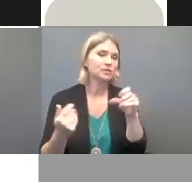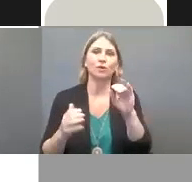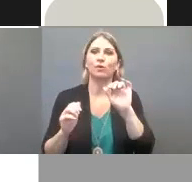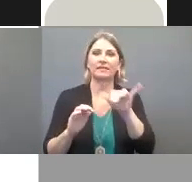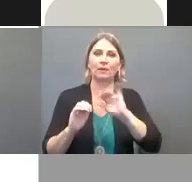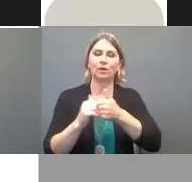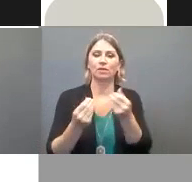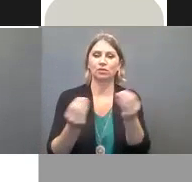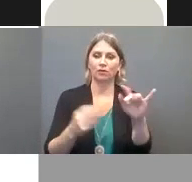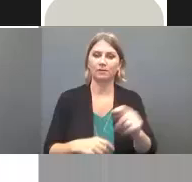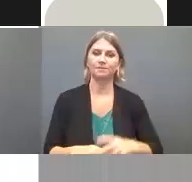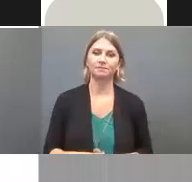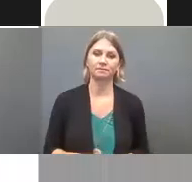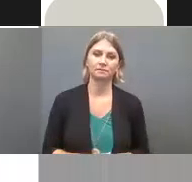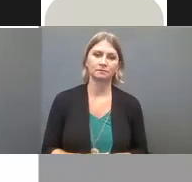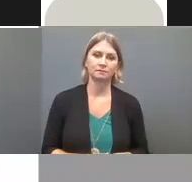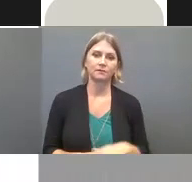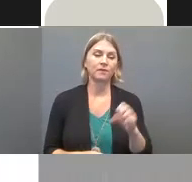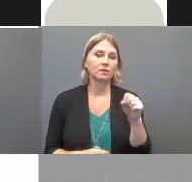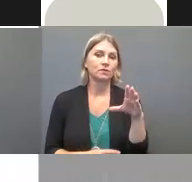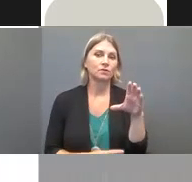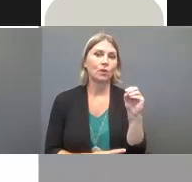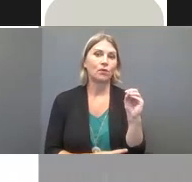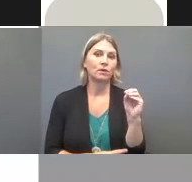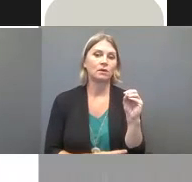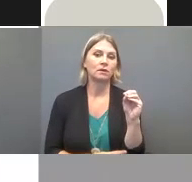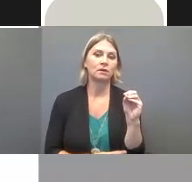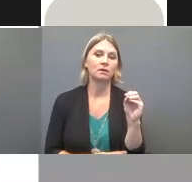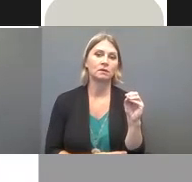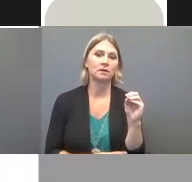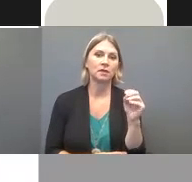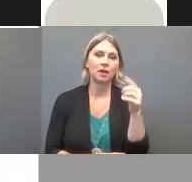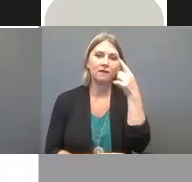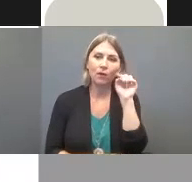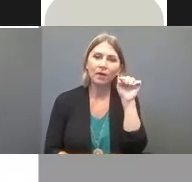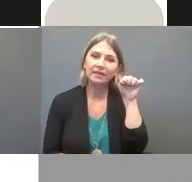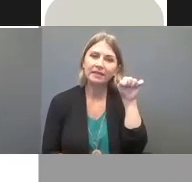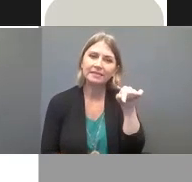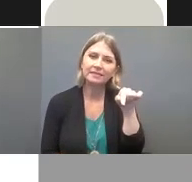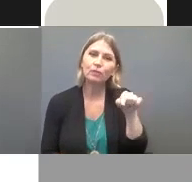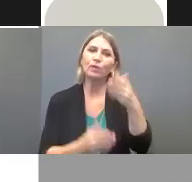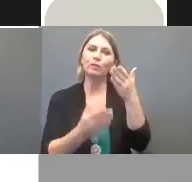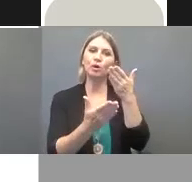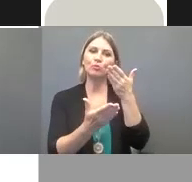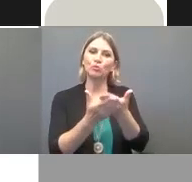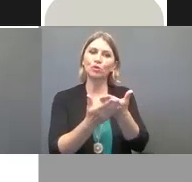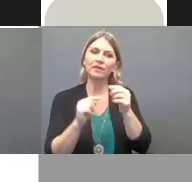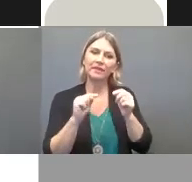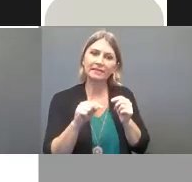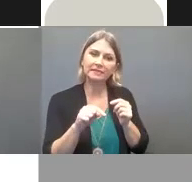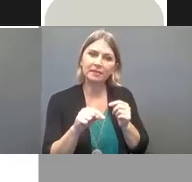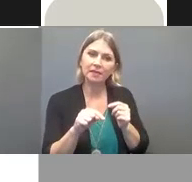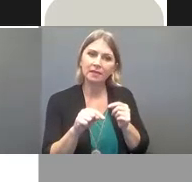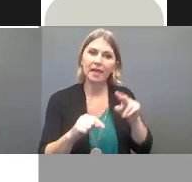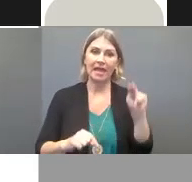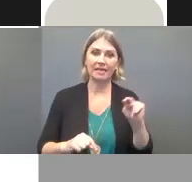thing. Okay, so for proving this thing, let's prove this thing analytically for now. So we have